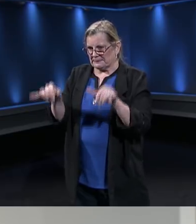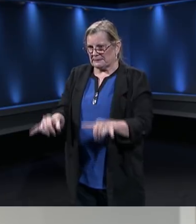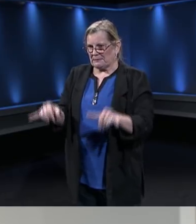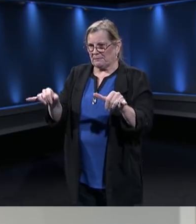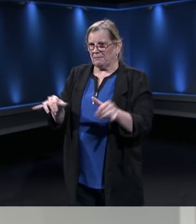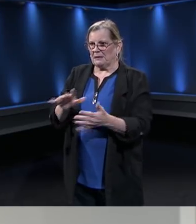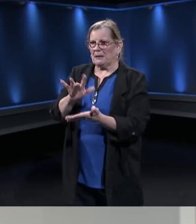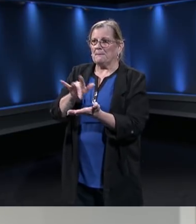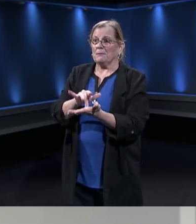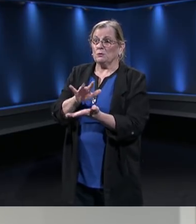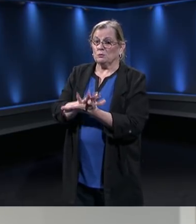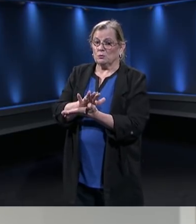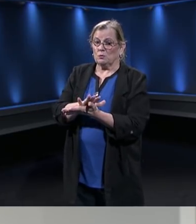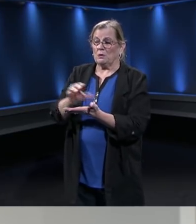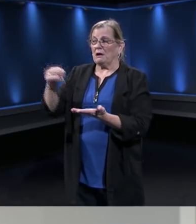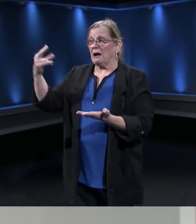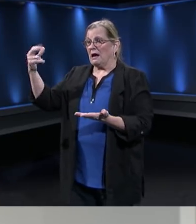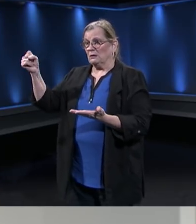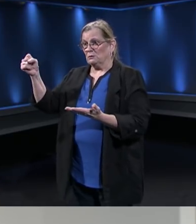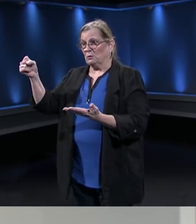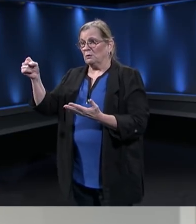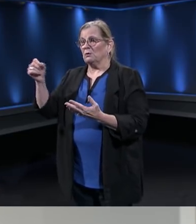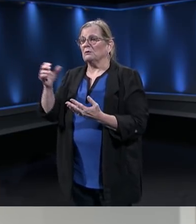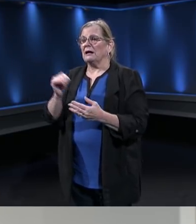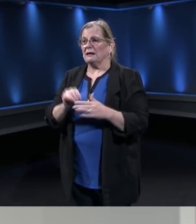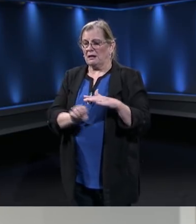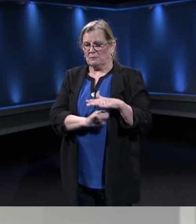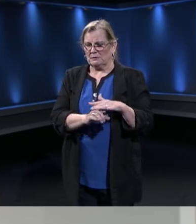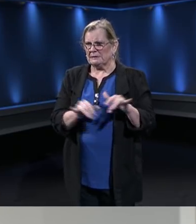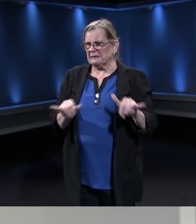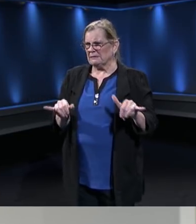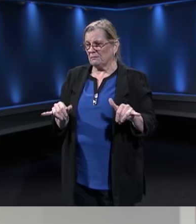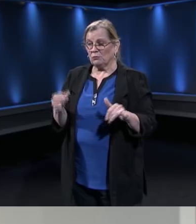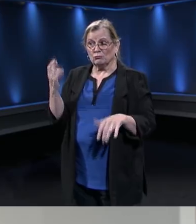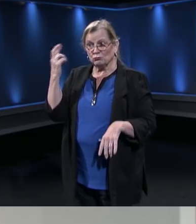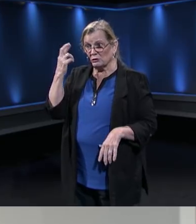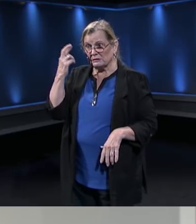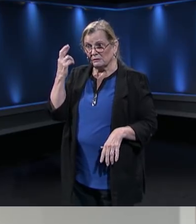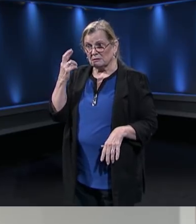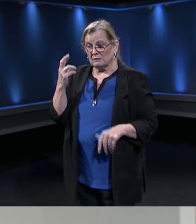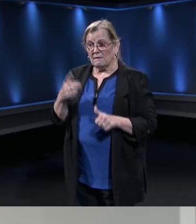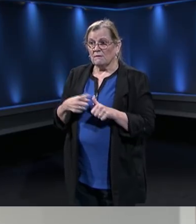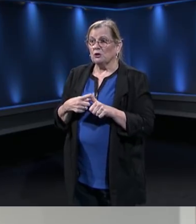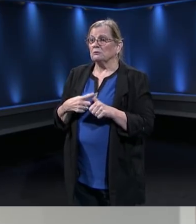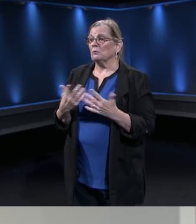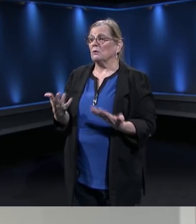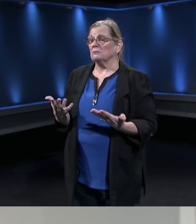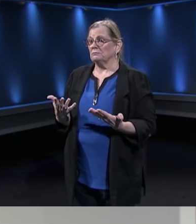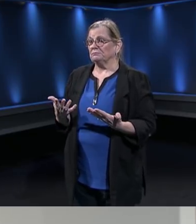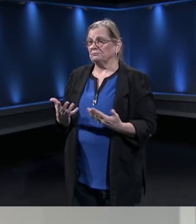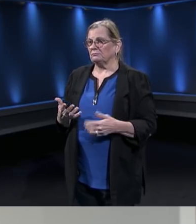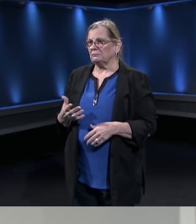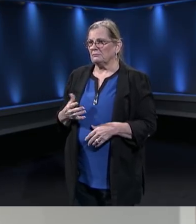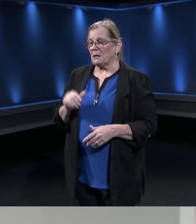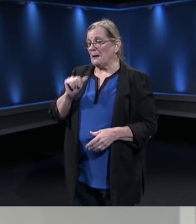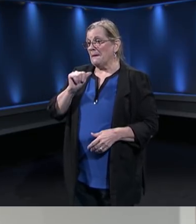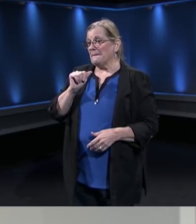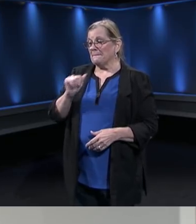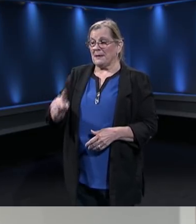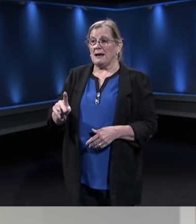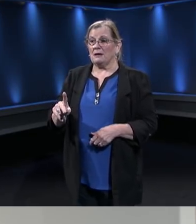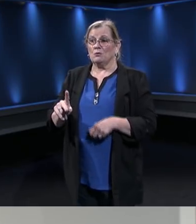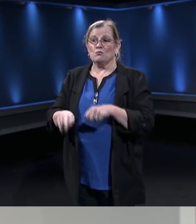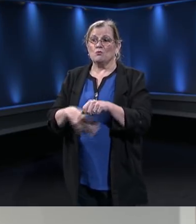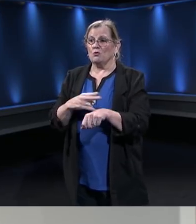high school, and for elementary. First of all, one of our objectives was to return to normalcy as much as